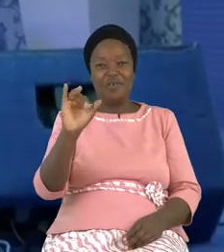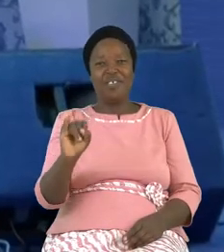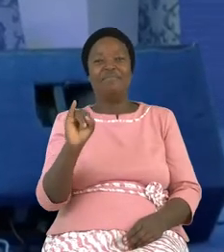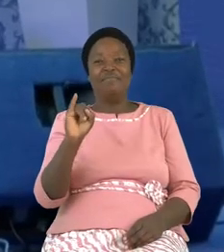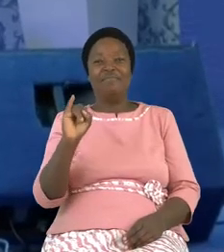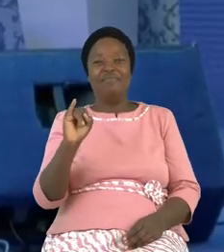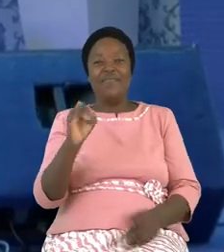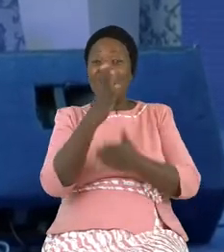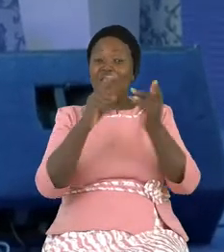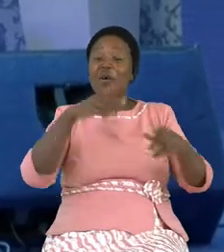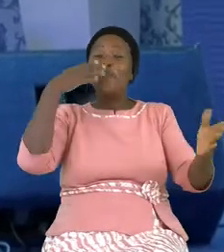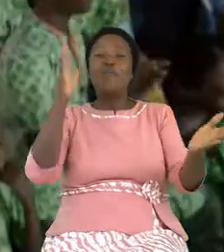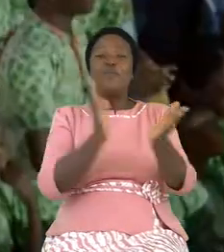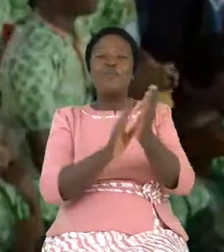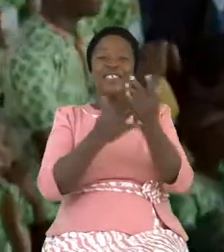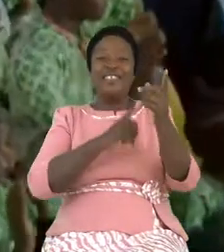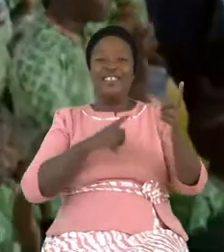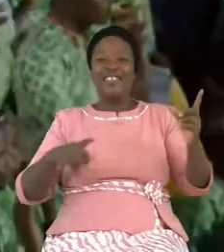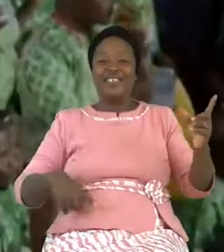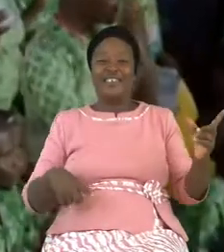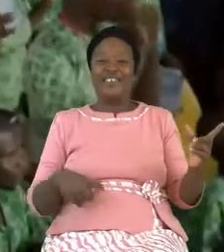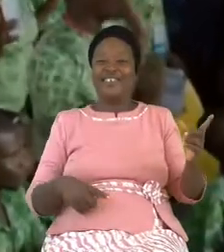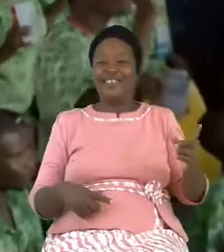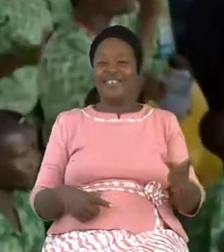Somebody praise the Lord.